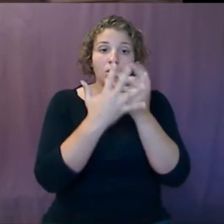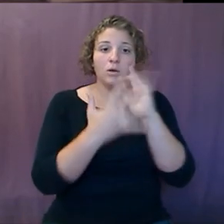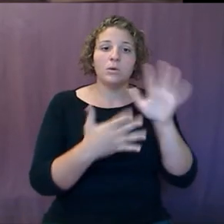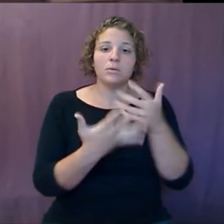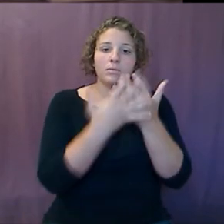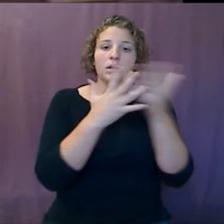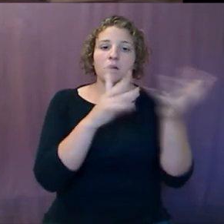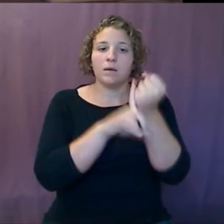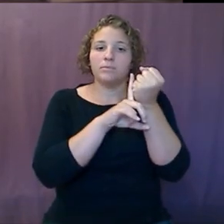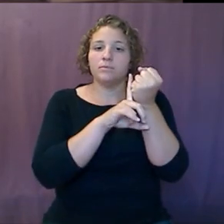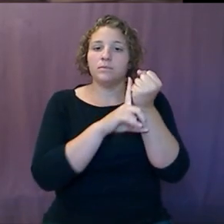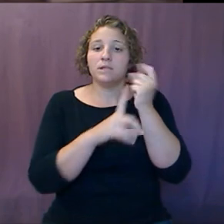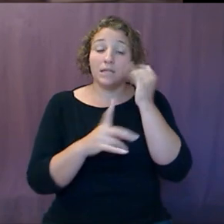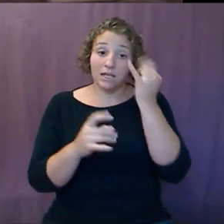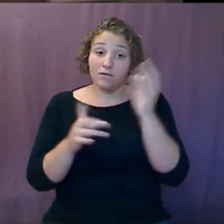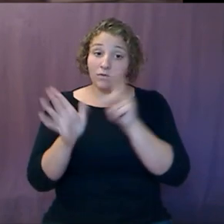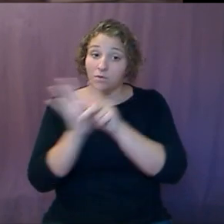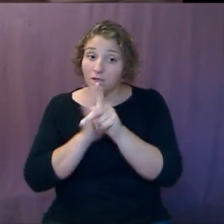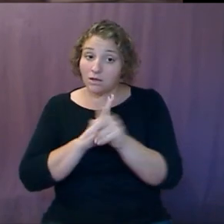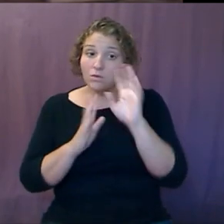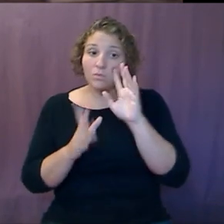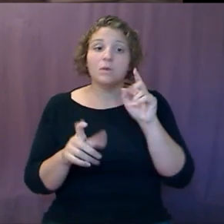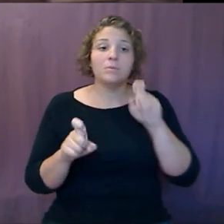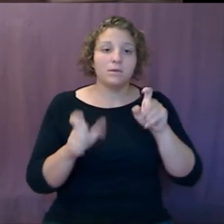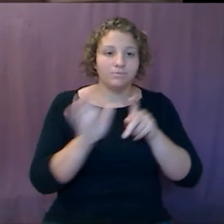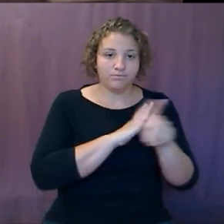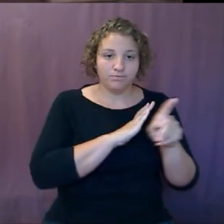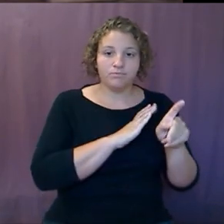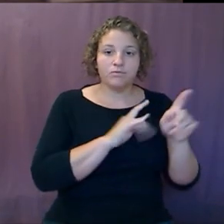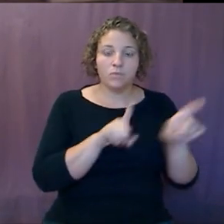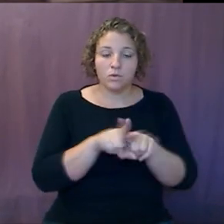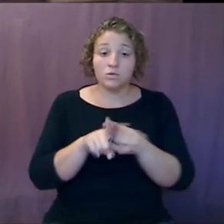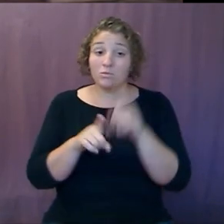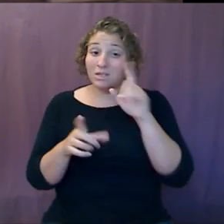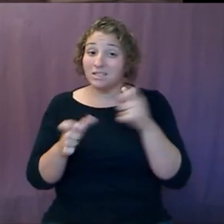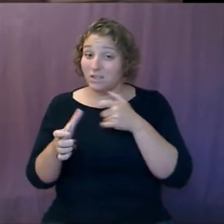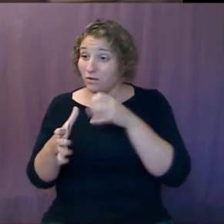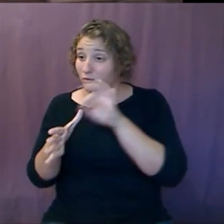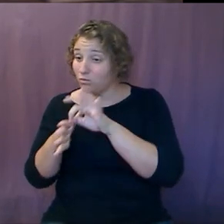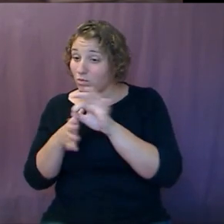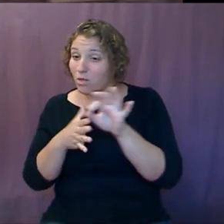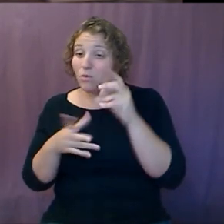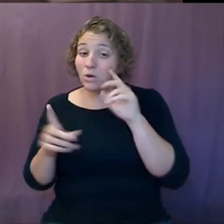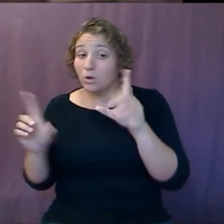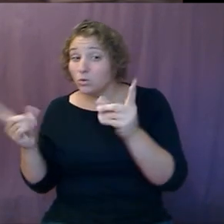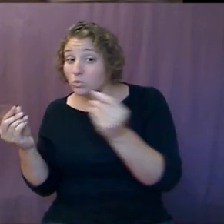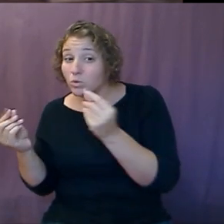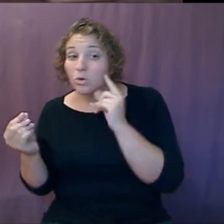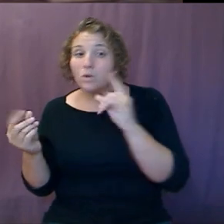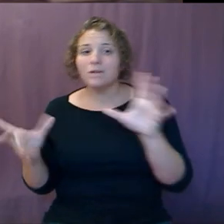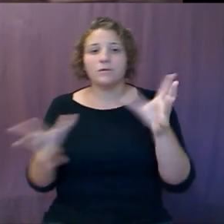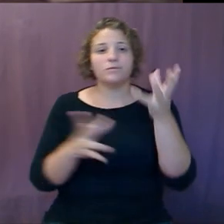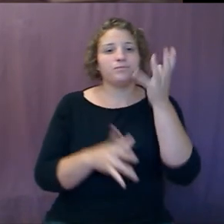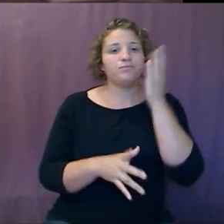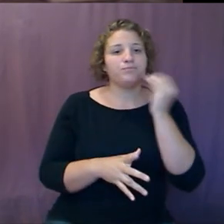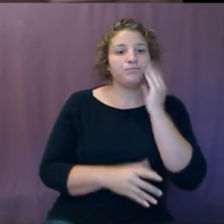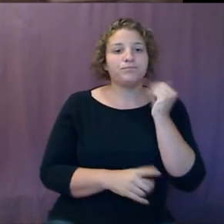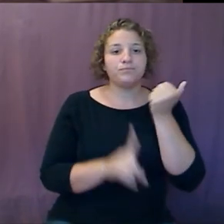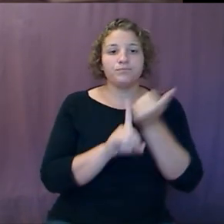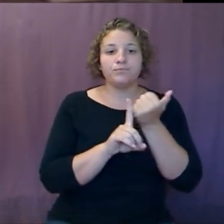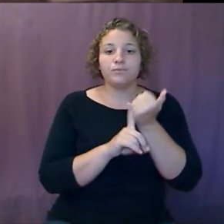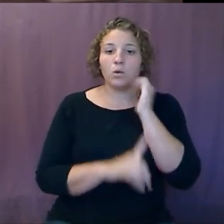killed with the sword in other words this world is going to reap what it is sown and so here is the patience and the faith of the Saints that